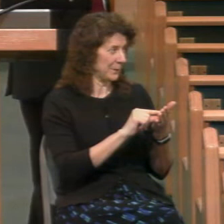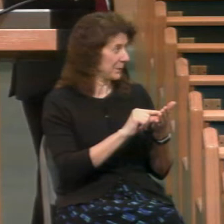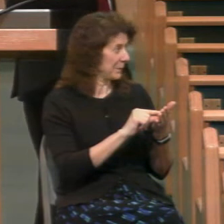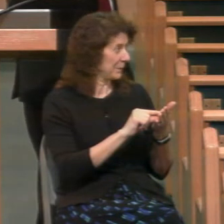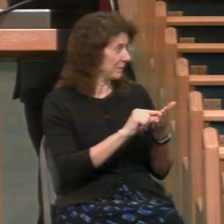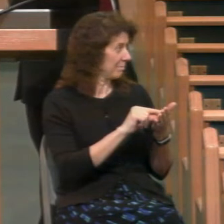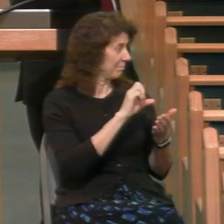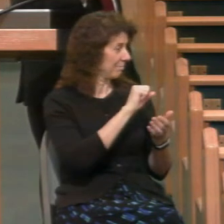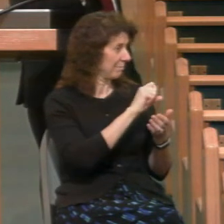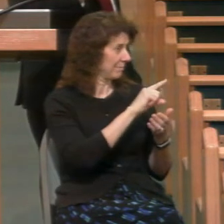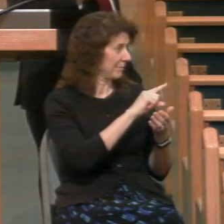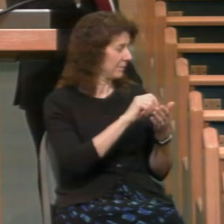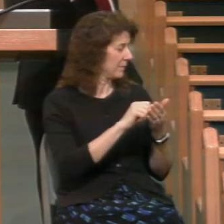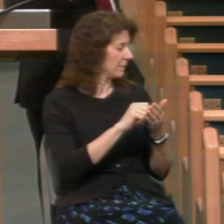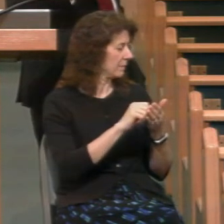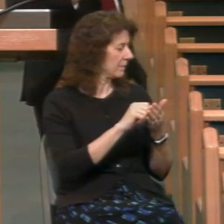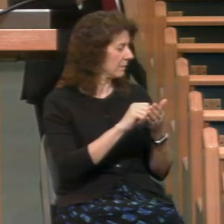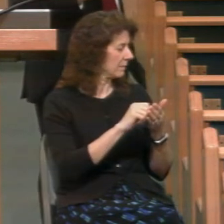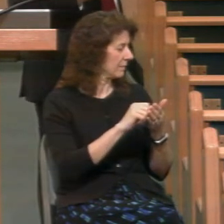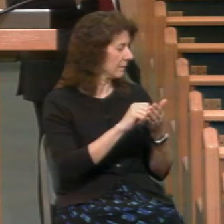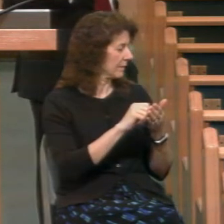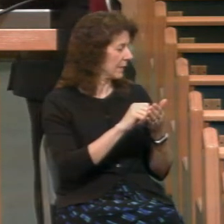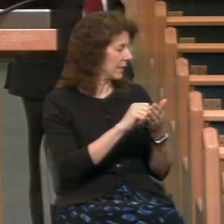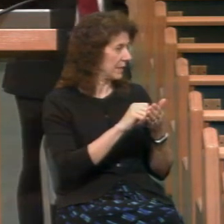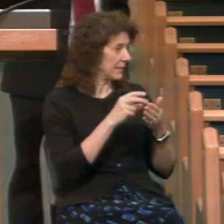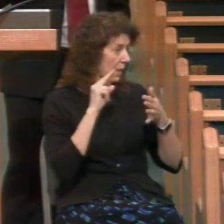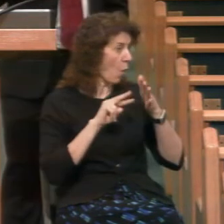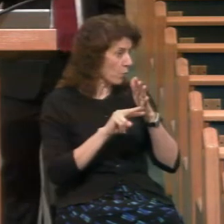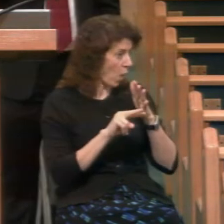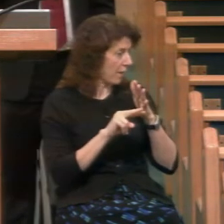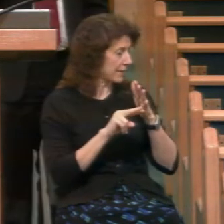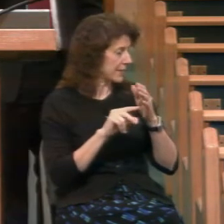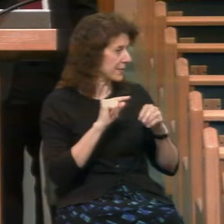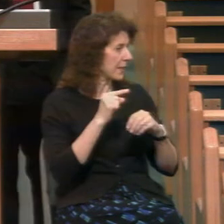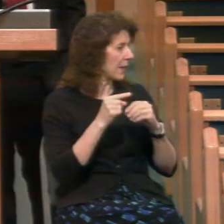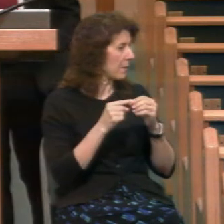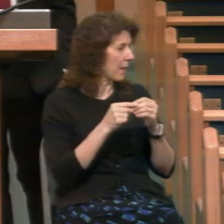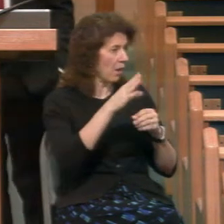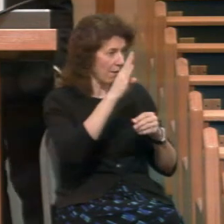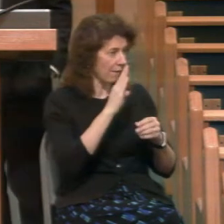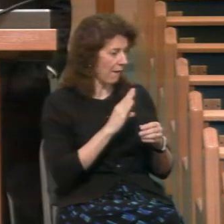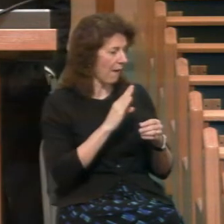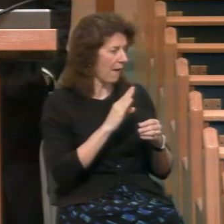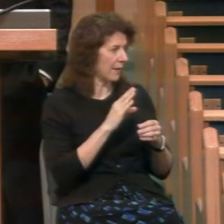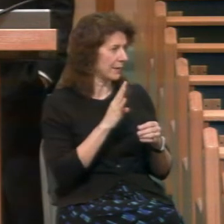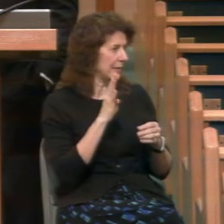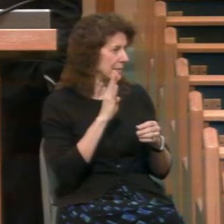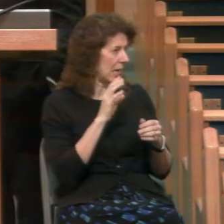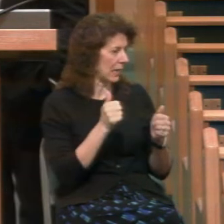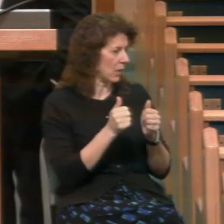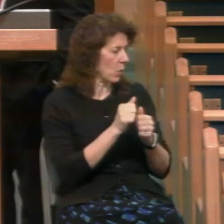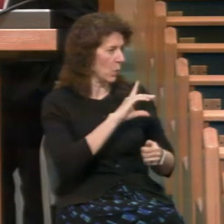Yes. So this is sort of this dual prophecy kind of thing, in that God is talking to David